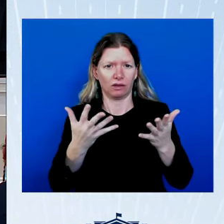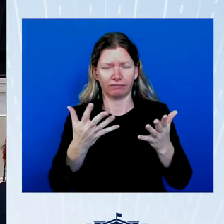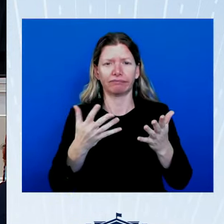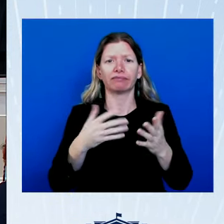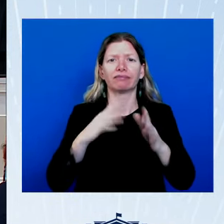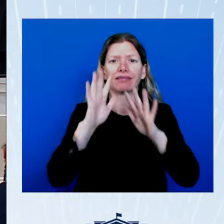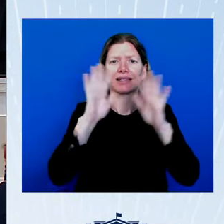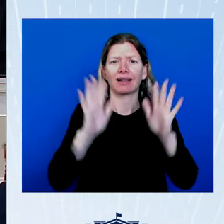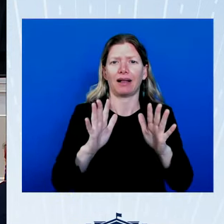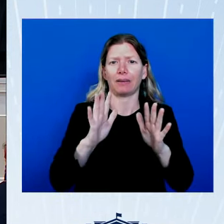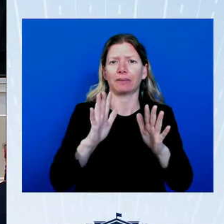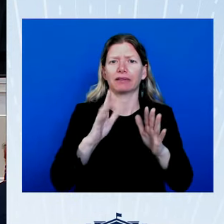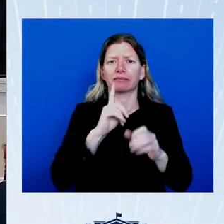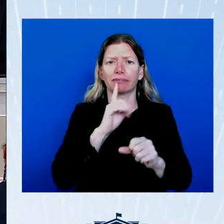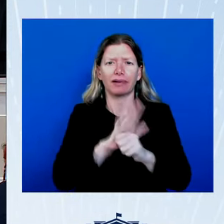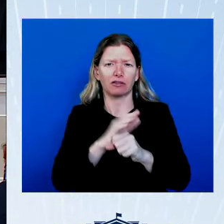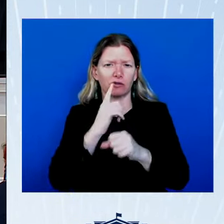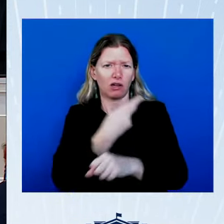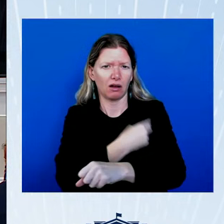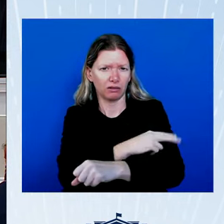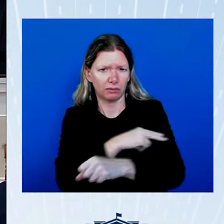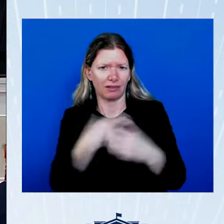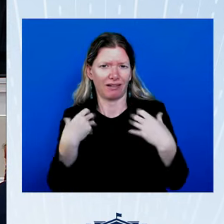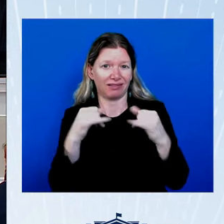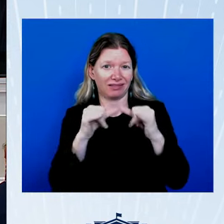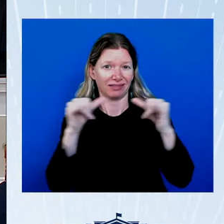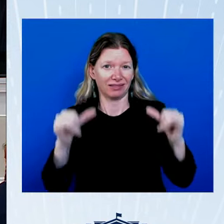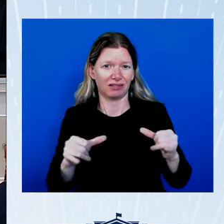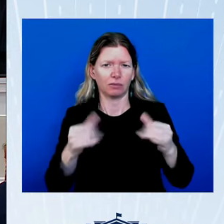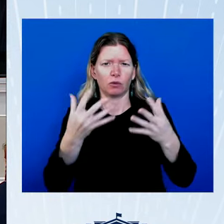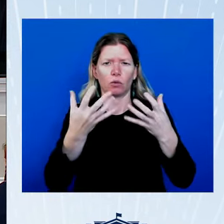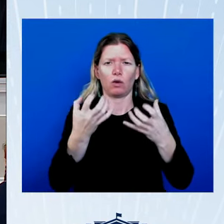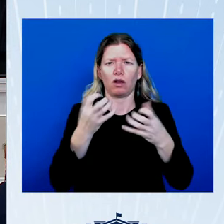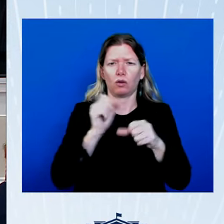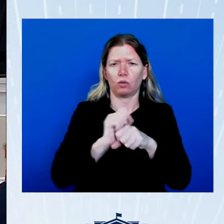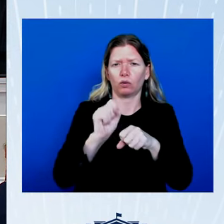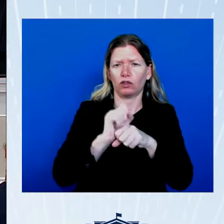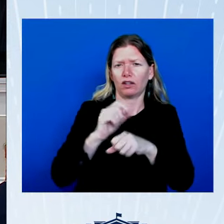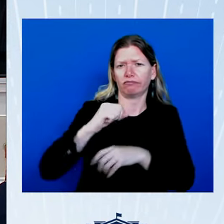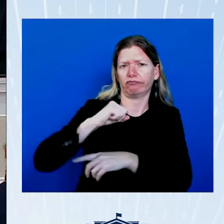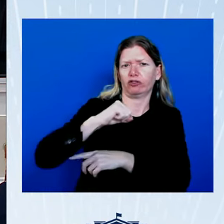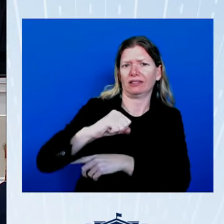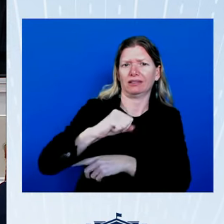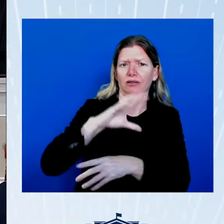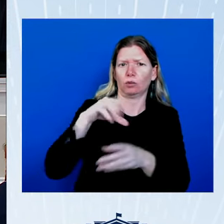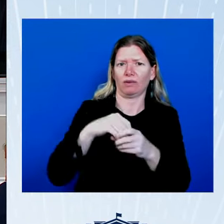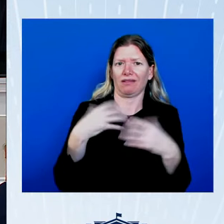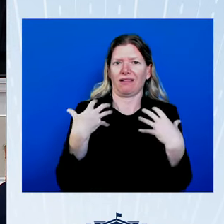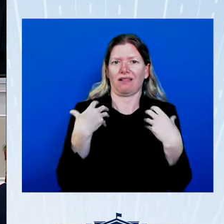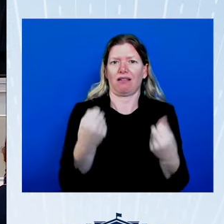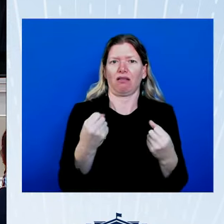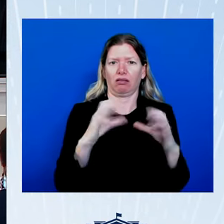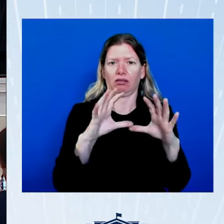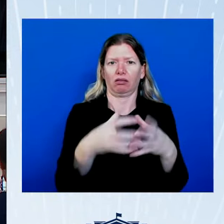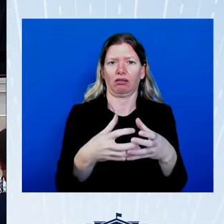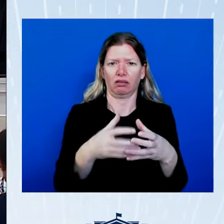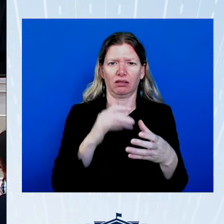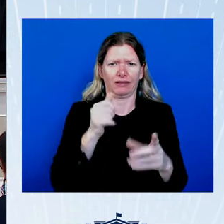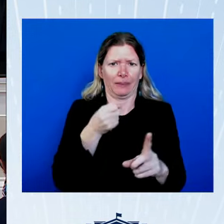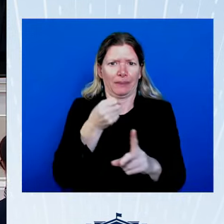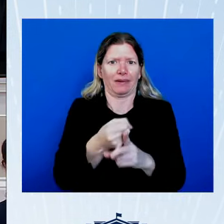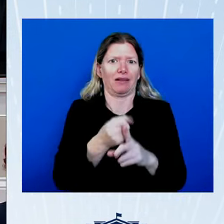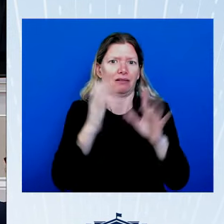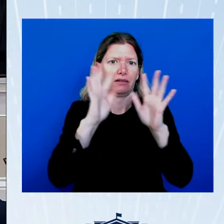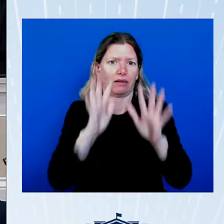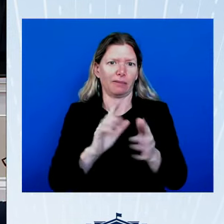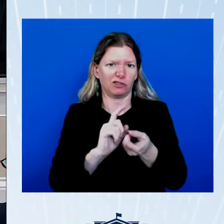impacts of climate change. And so this pledge, that's exactly what hospitals, health systems, others in the industry are doing, is